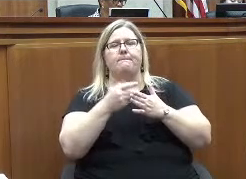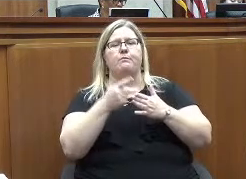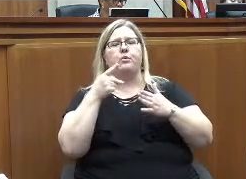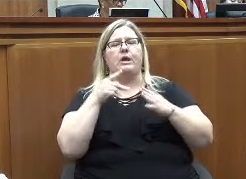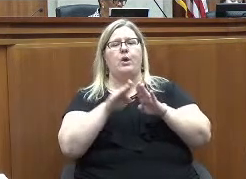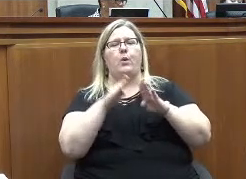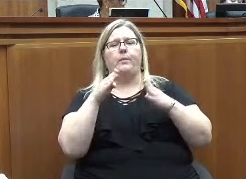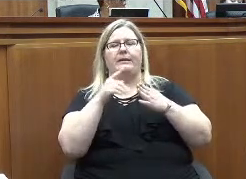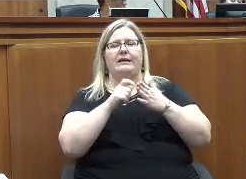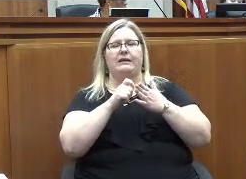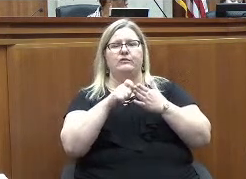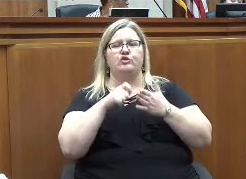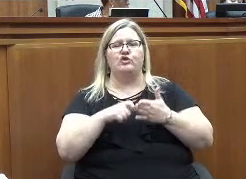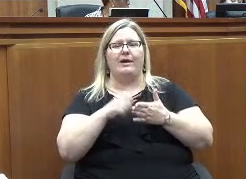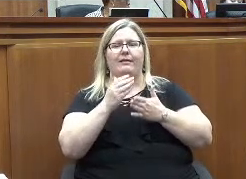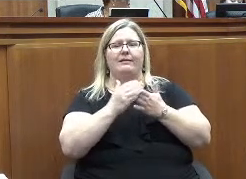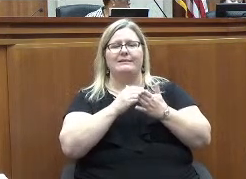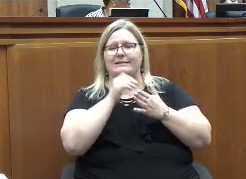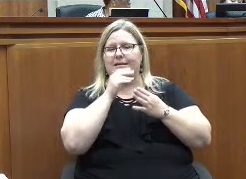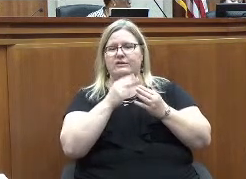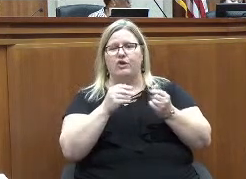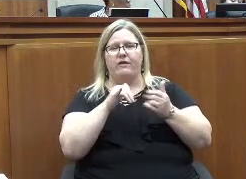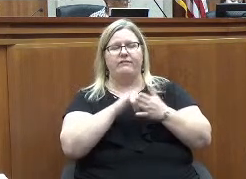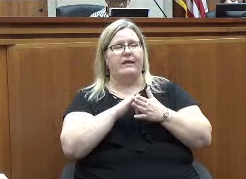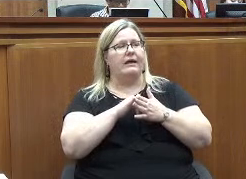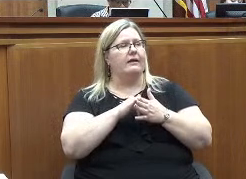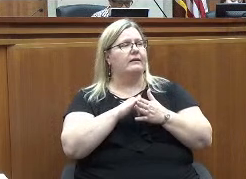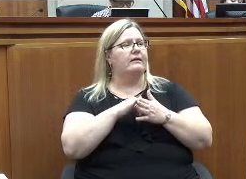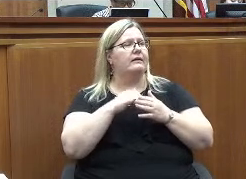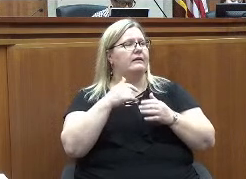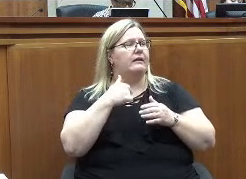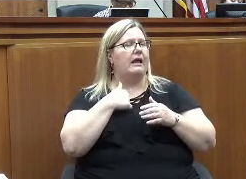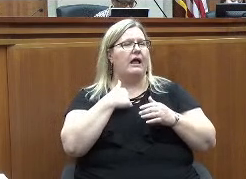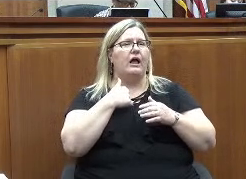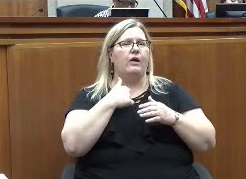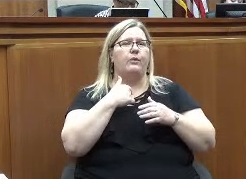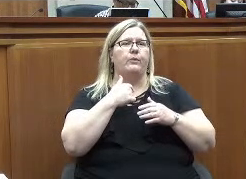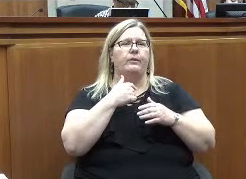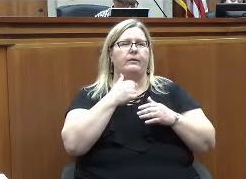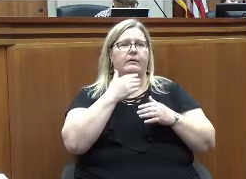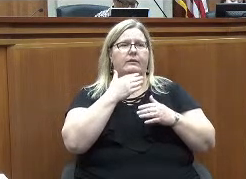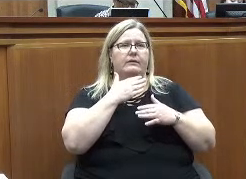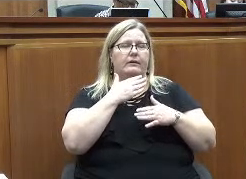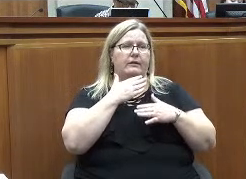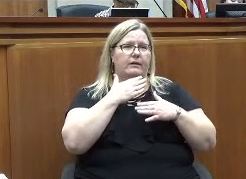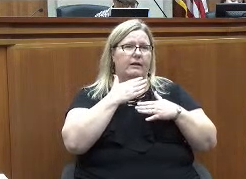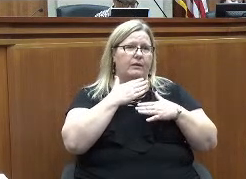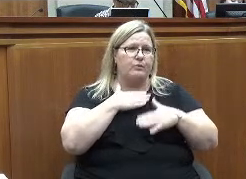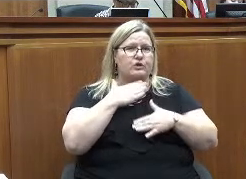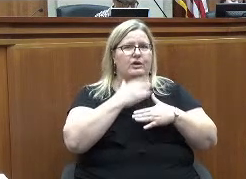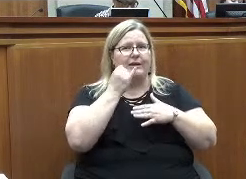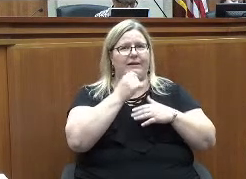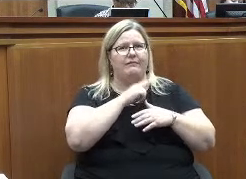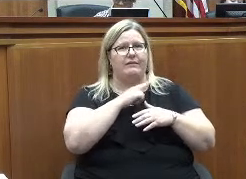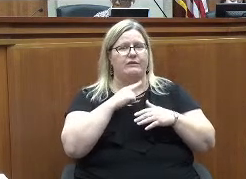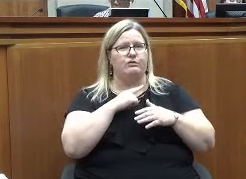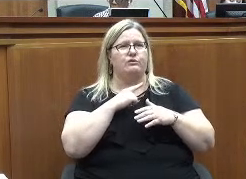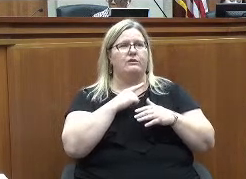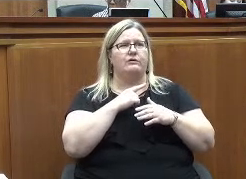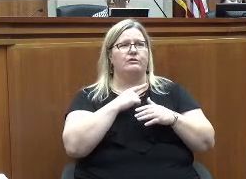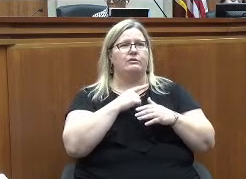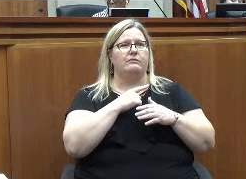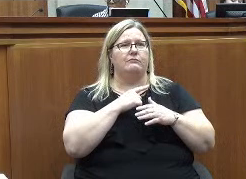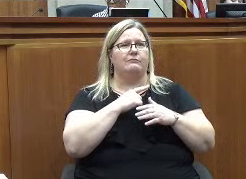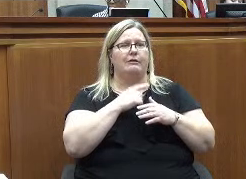solve that. So I would appreciate what they say in the legislature's favorable passage of my motion. But he's okay with